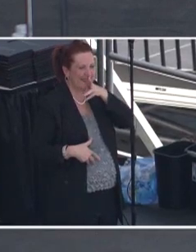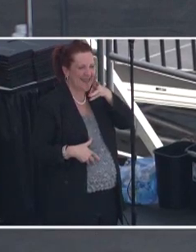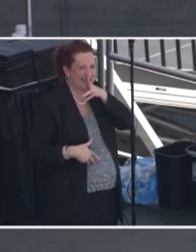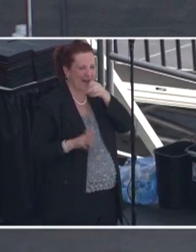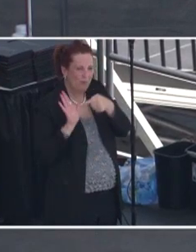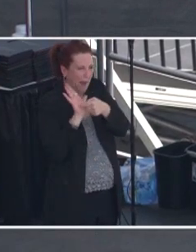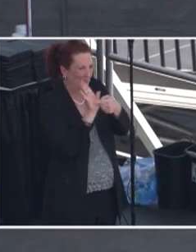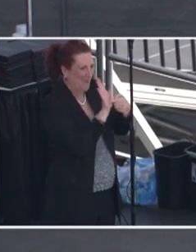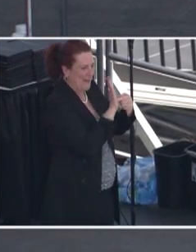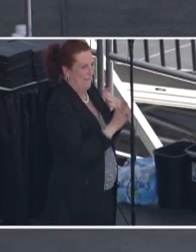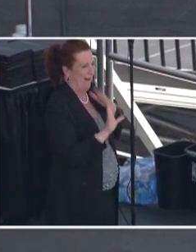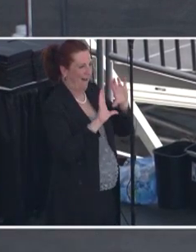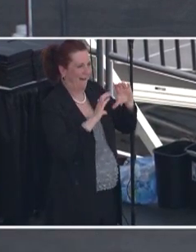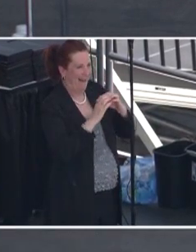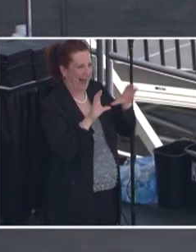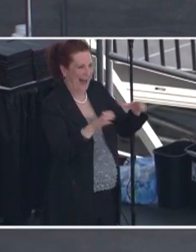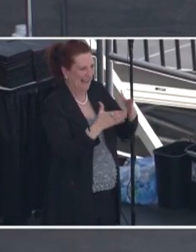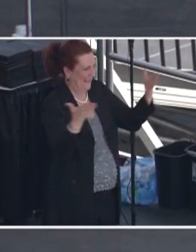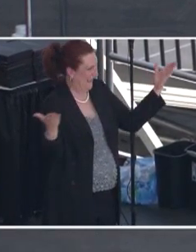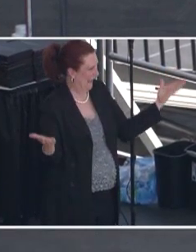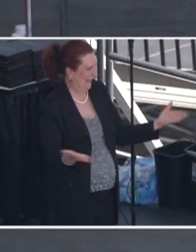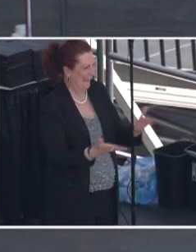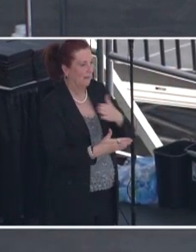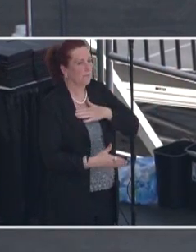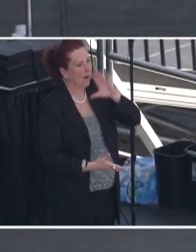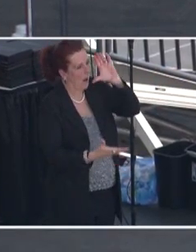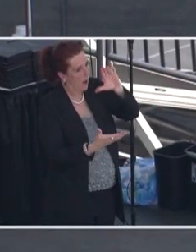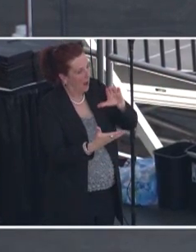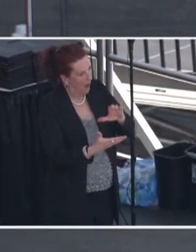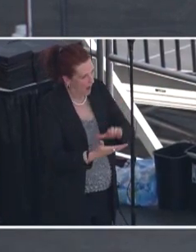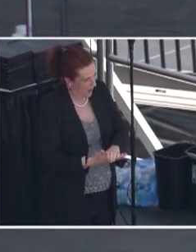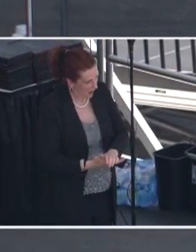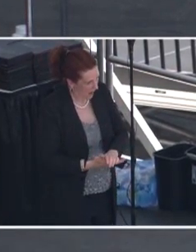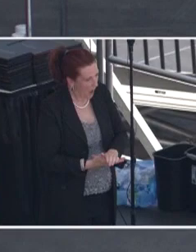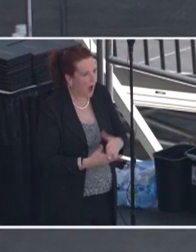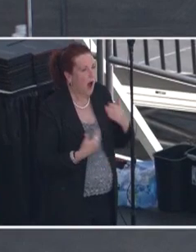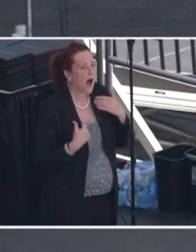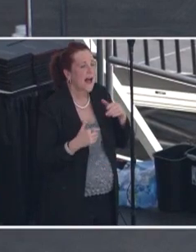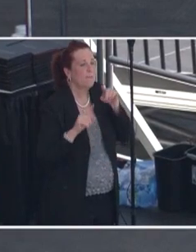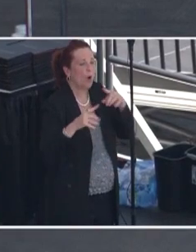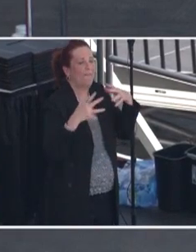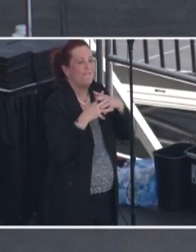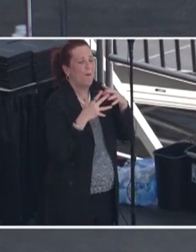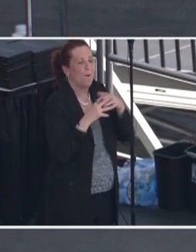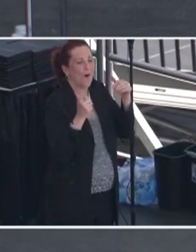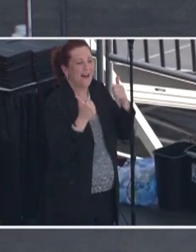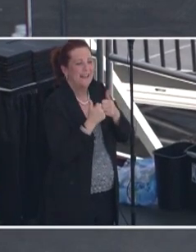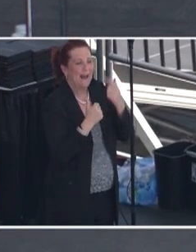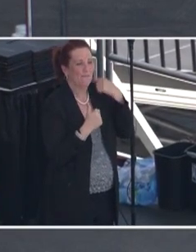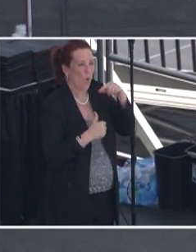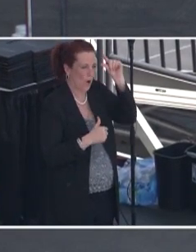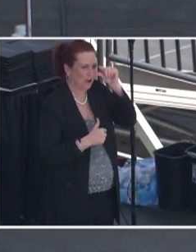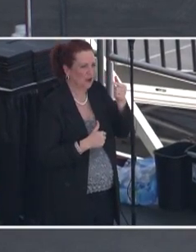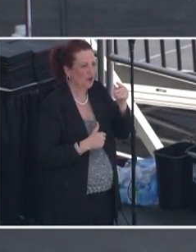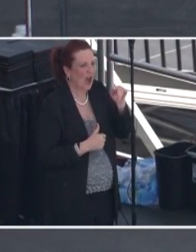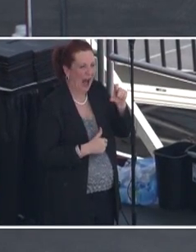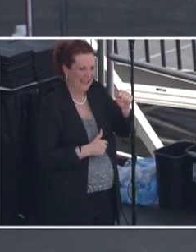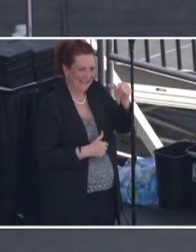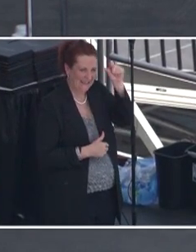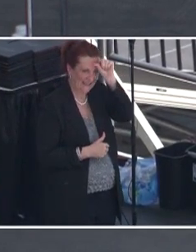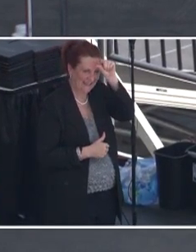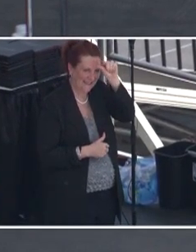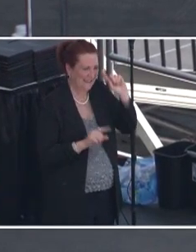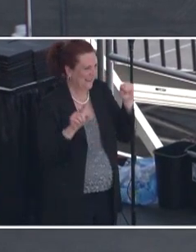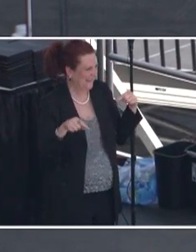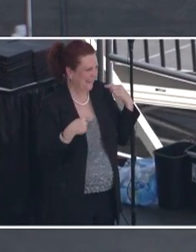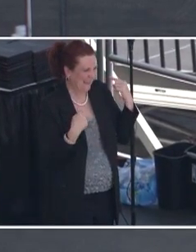MetLife Stadium. My husband was a Giants season ticket holder since 1956, and